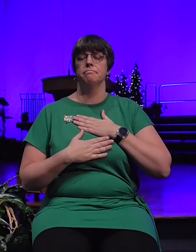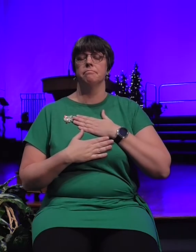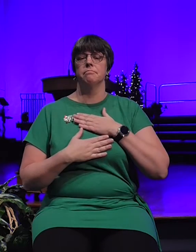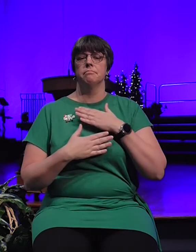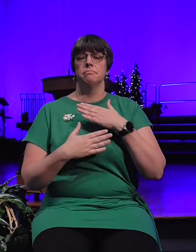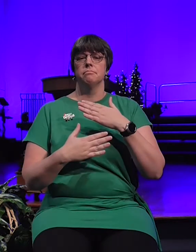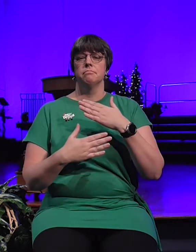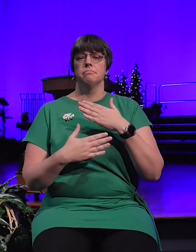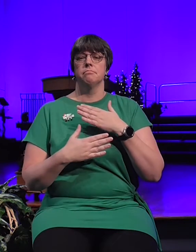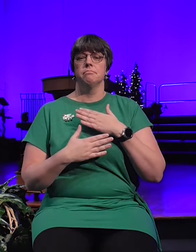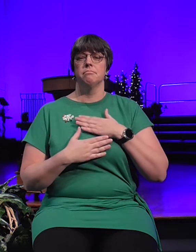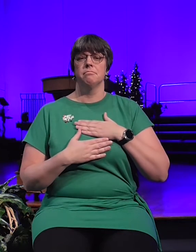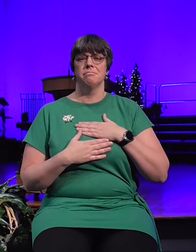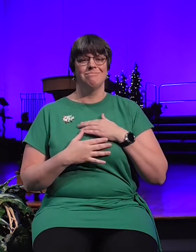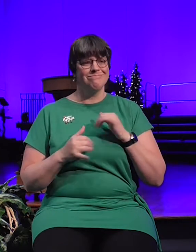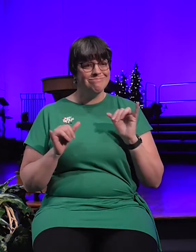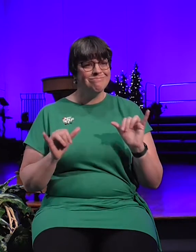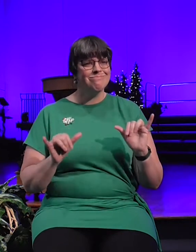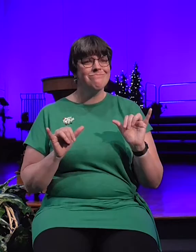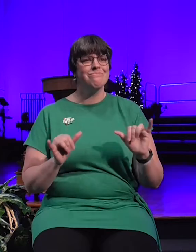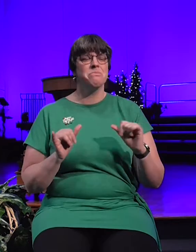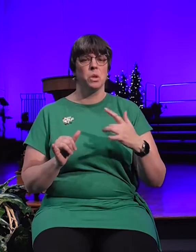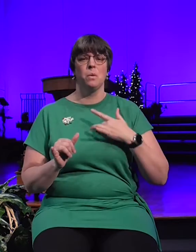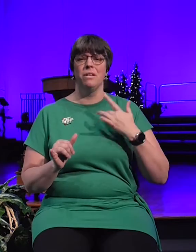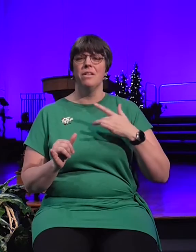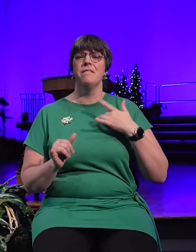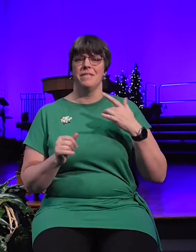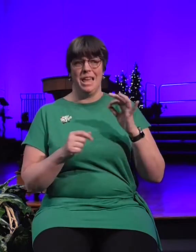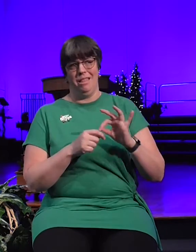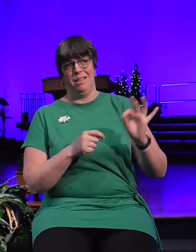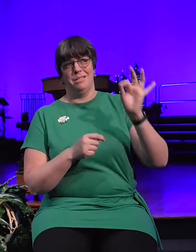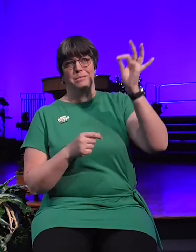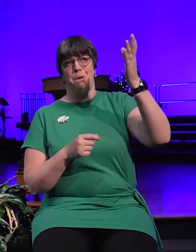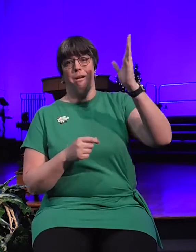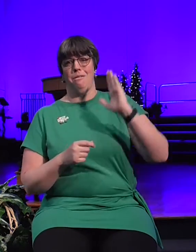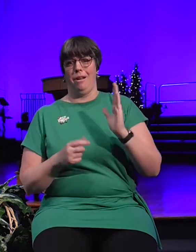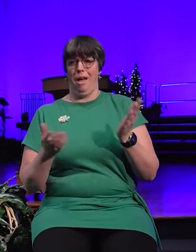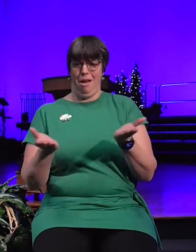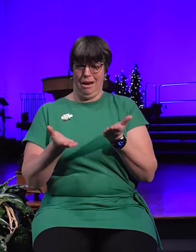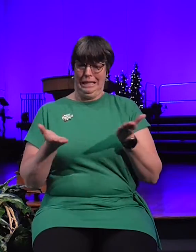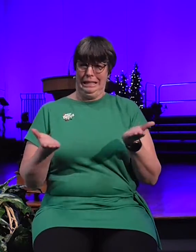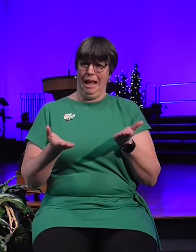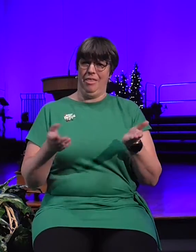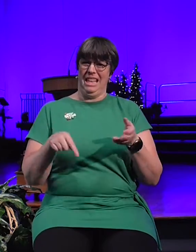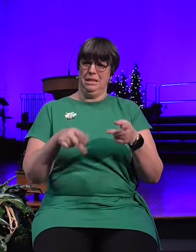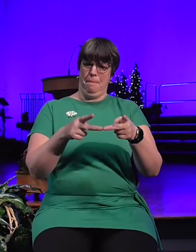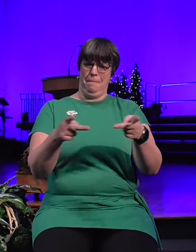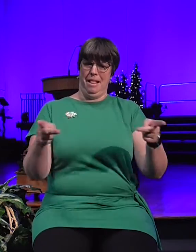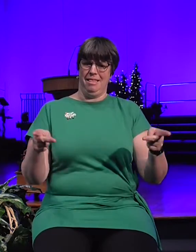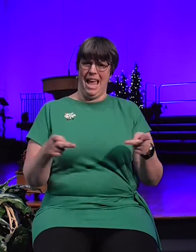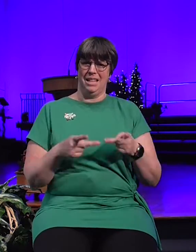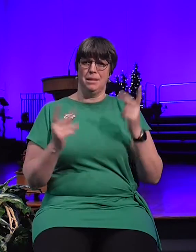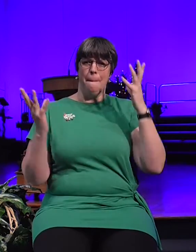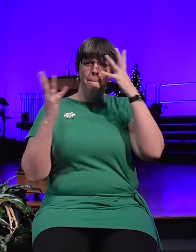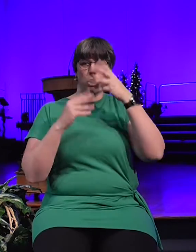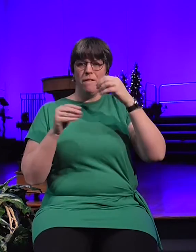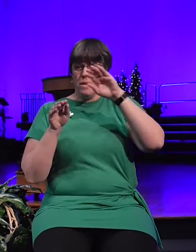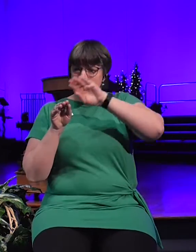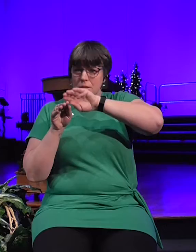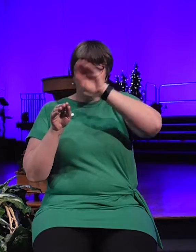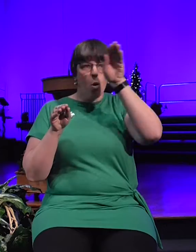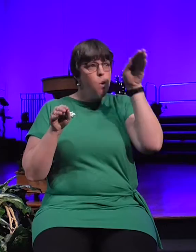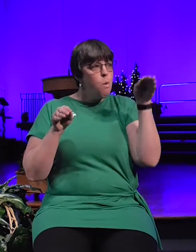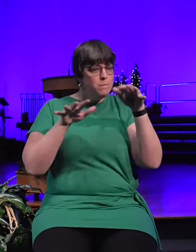Ah, yes, we feel the presence of God in this place, this beautiful domed